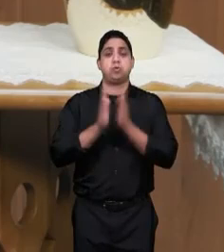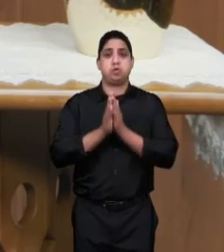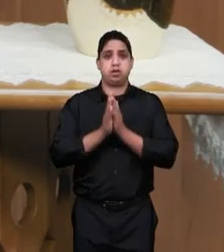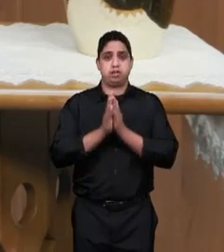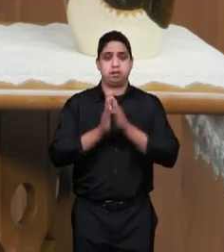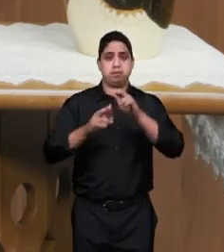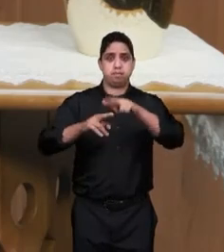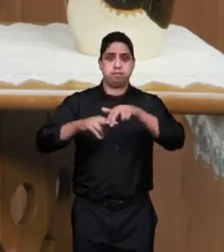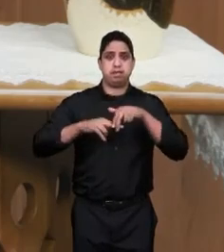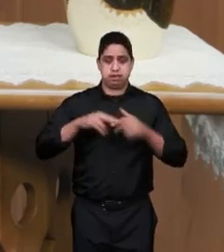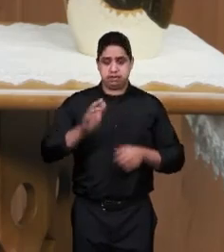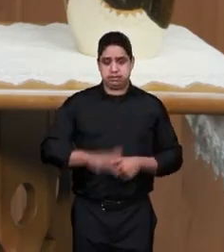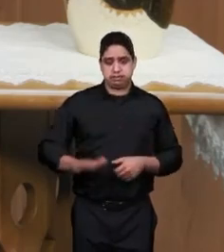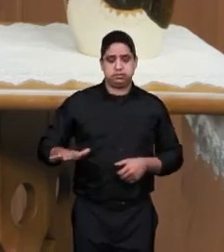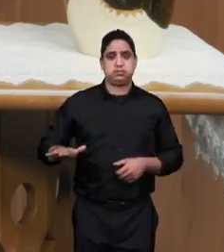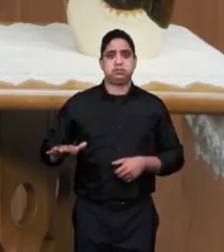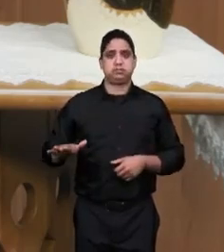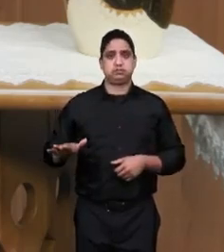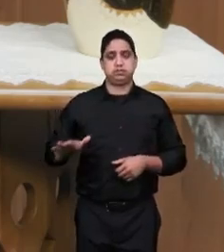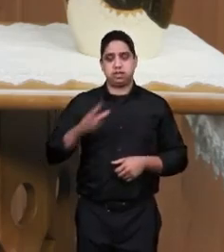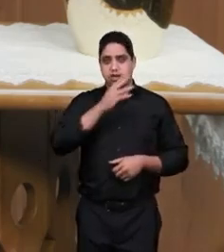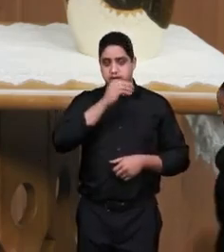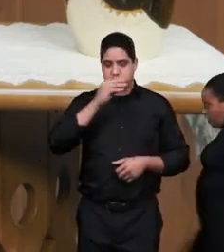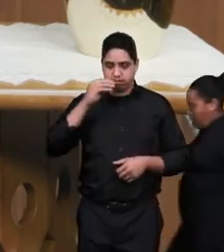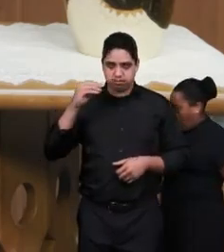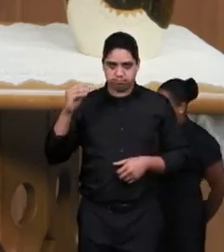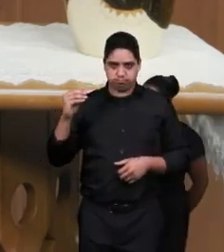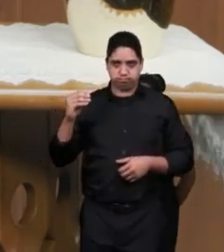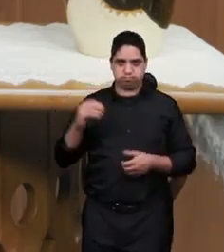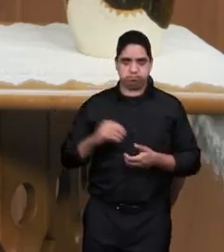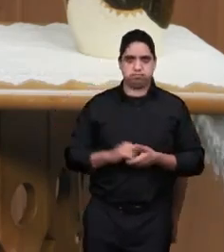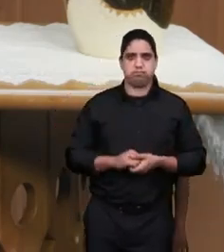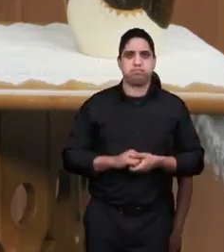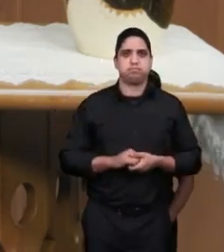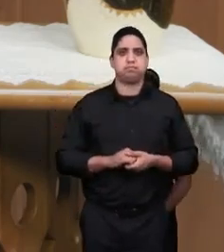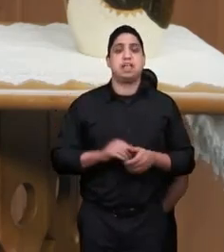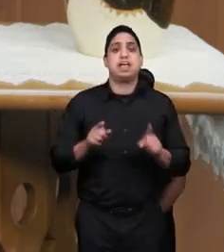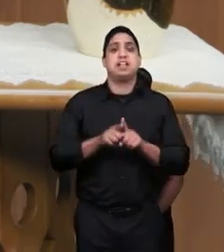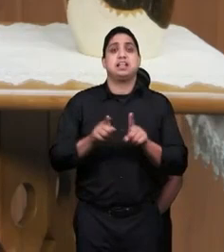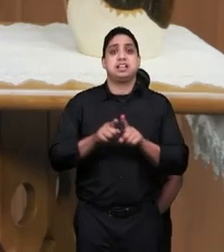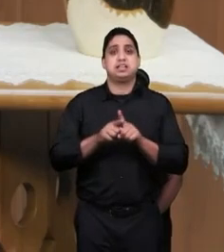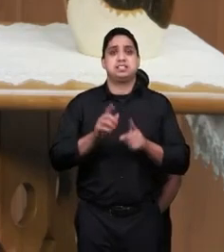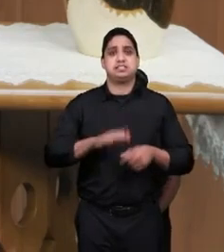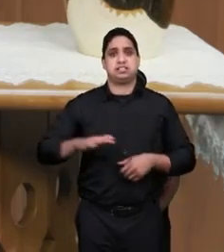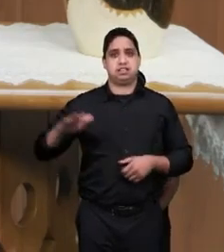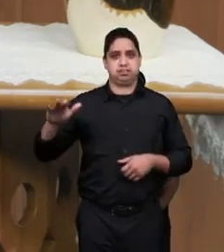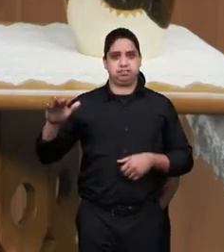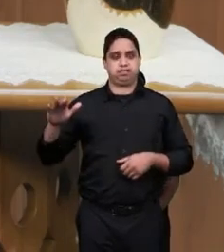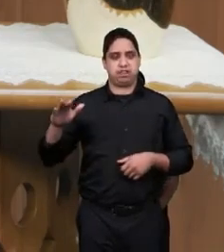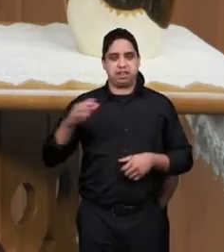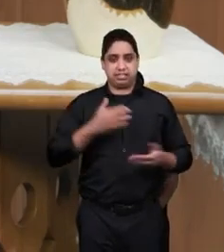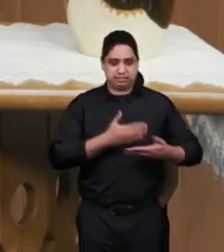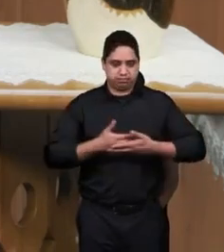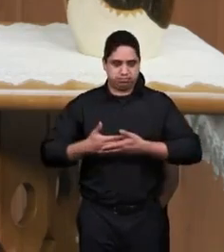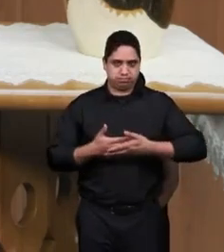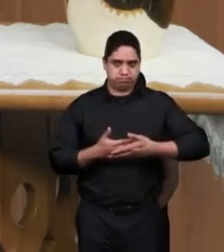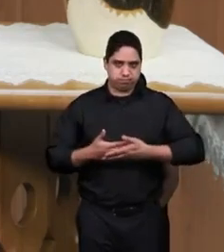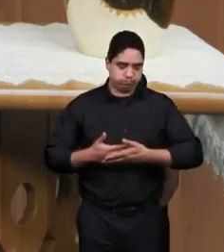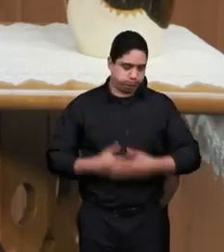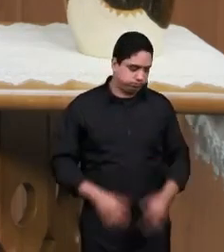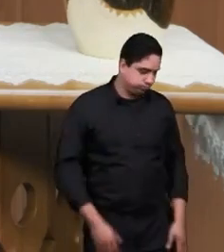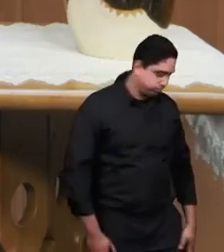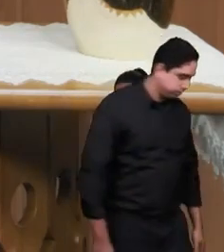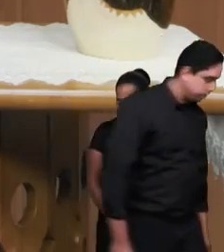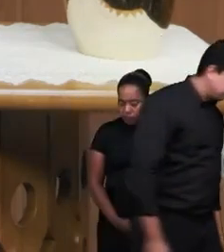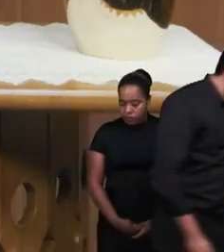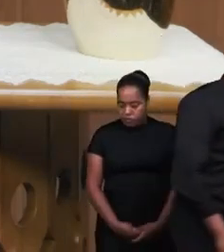praying in favor of the children's, intermediate, and adolescents, also the children from 0 to 3, and the